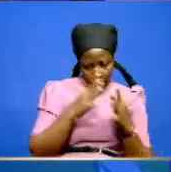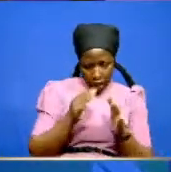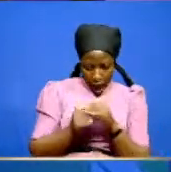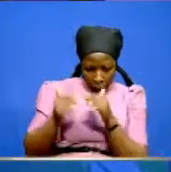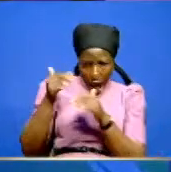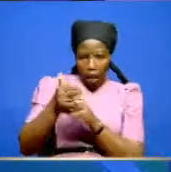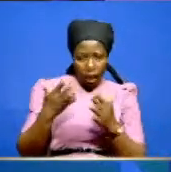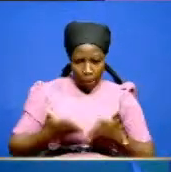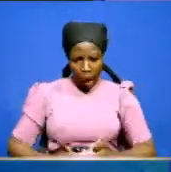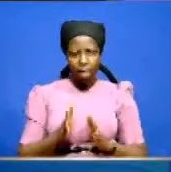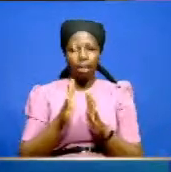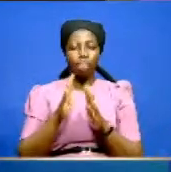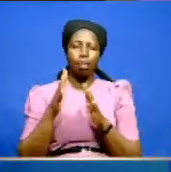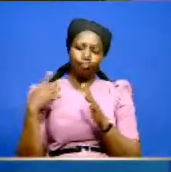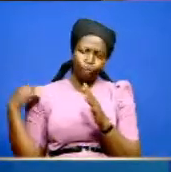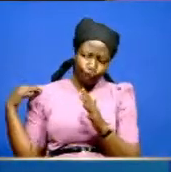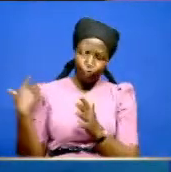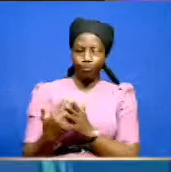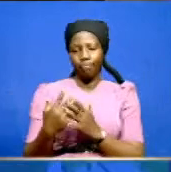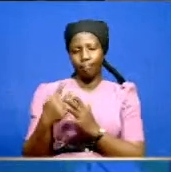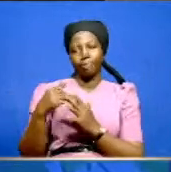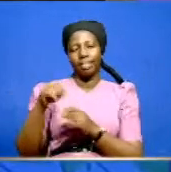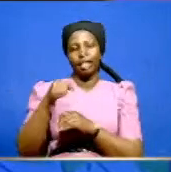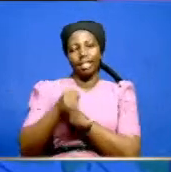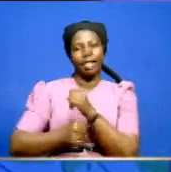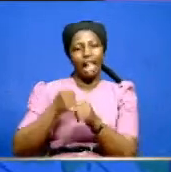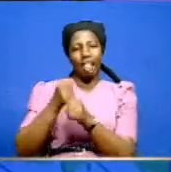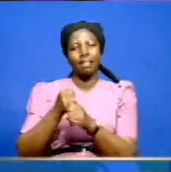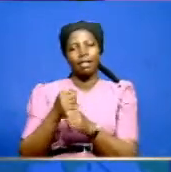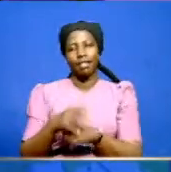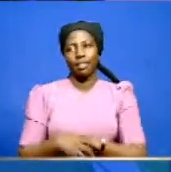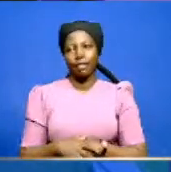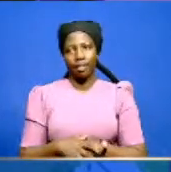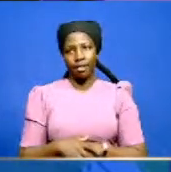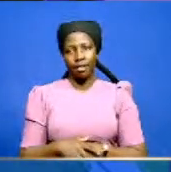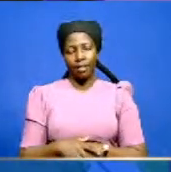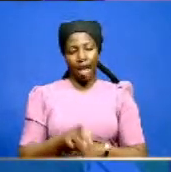throughout all these years. Ili ikamwezesha